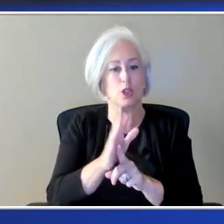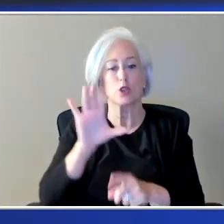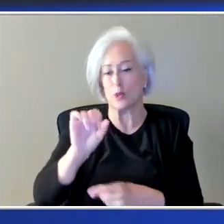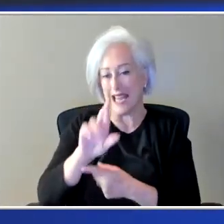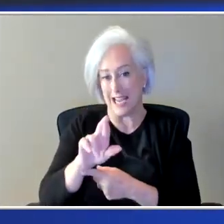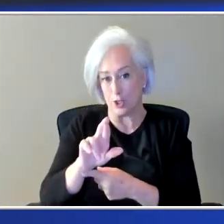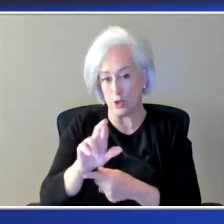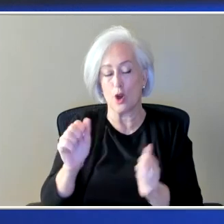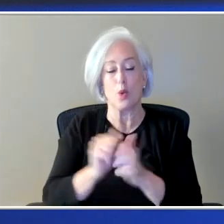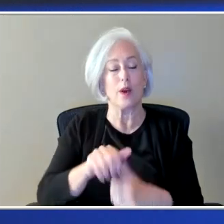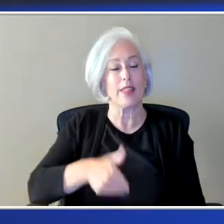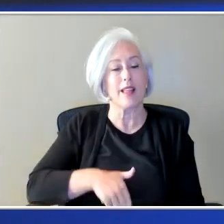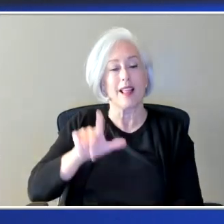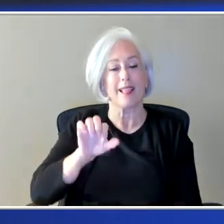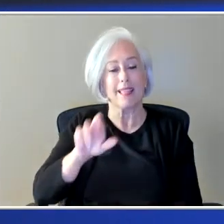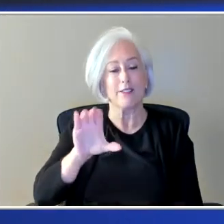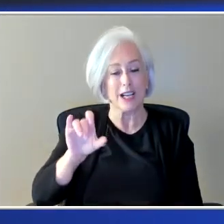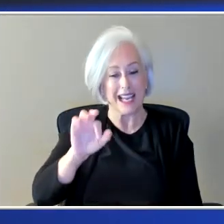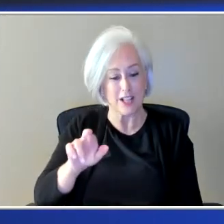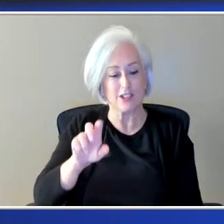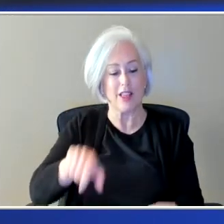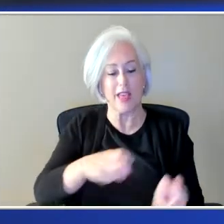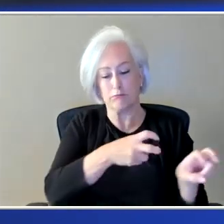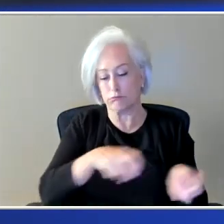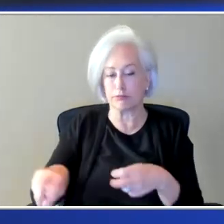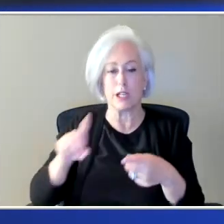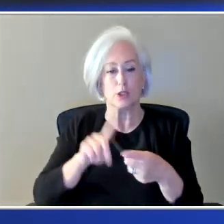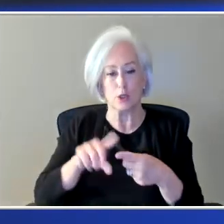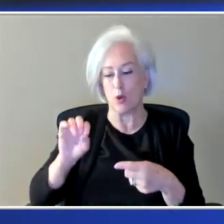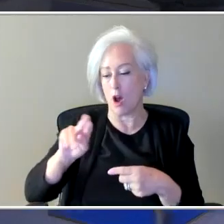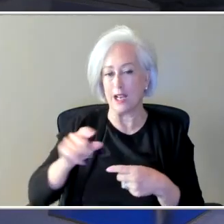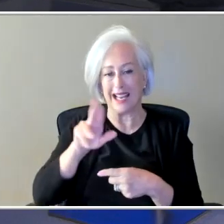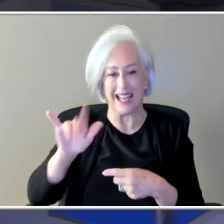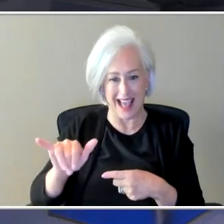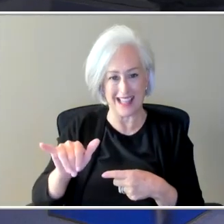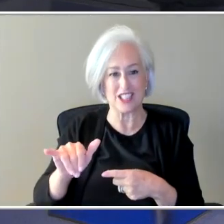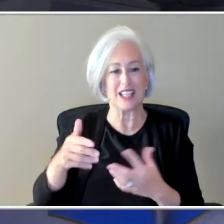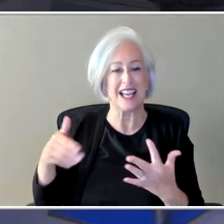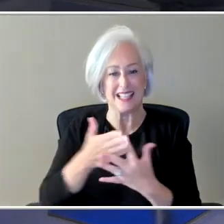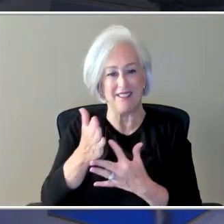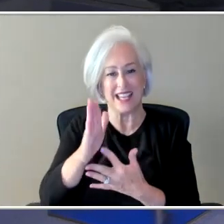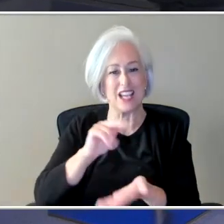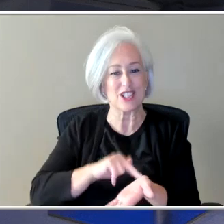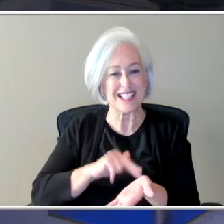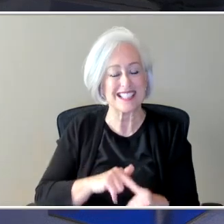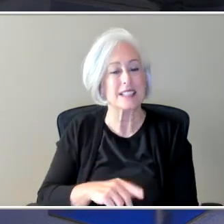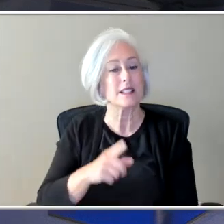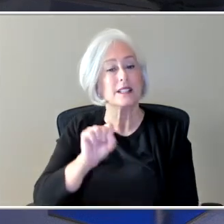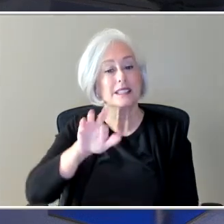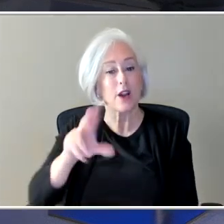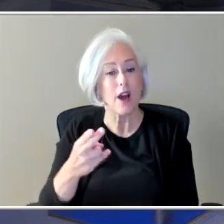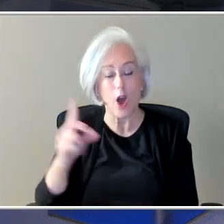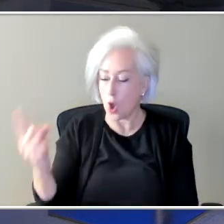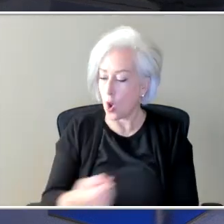into going to oncology navigation. Transplantation. Yes. Wow. Sarah, what about you? I've always done peds oncology.